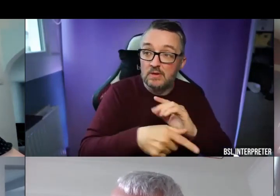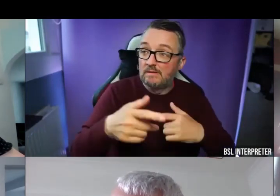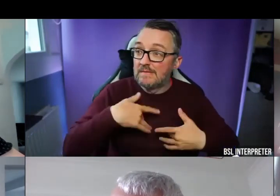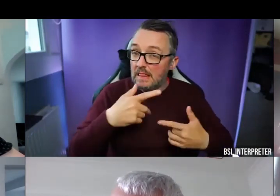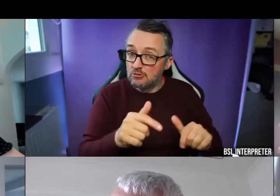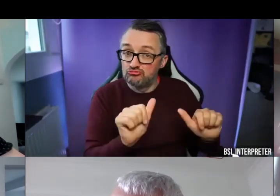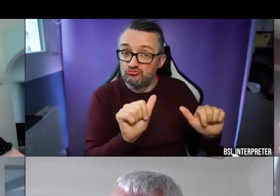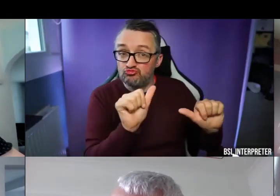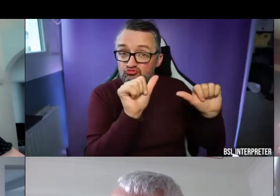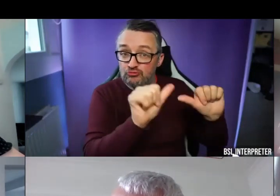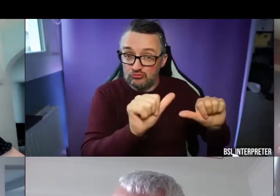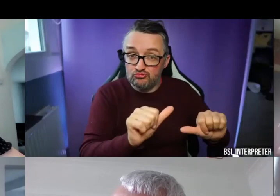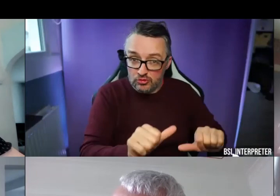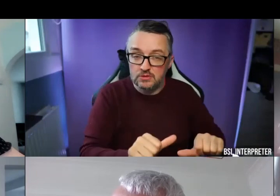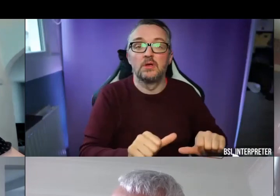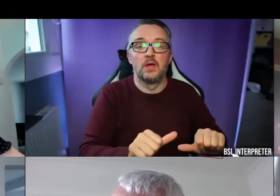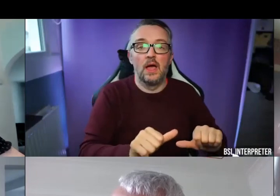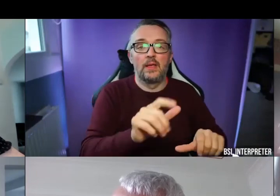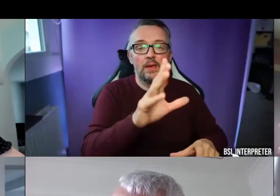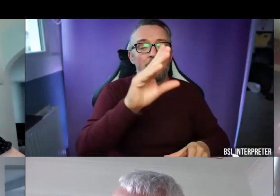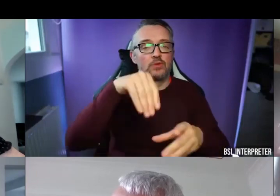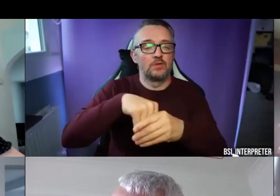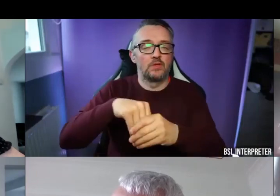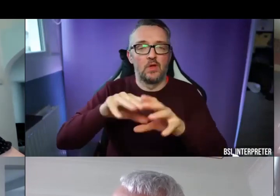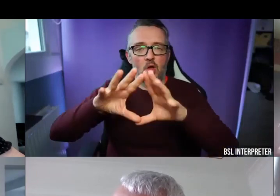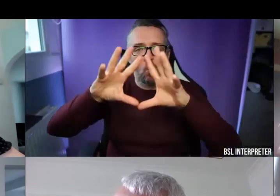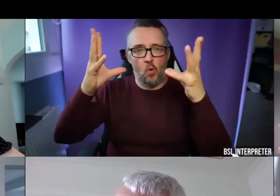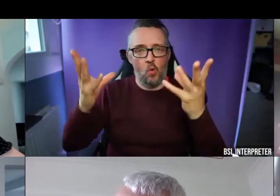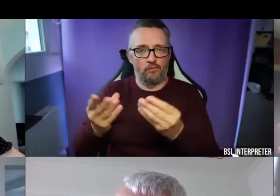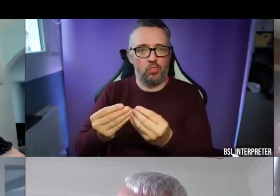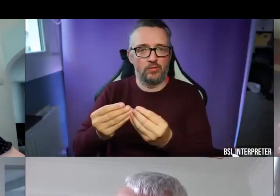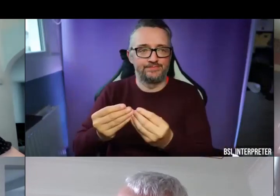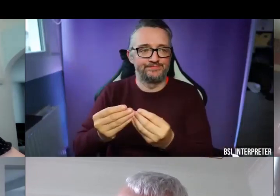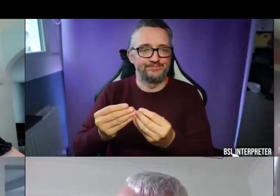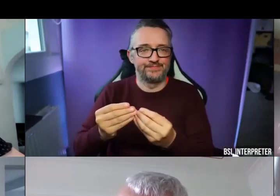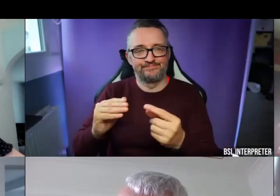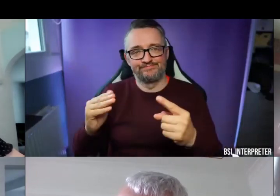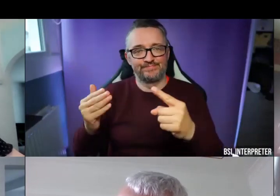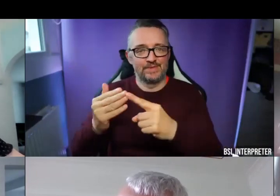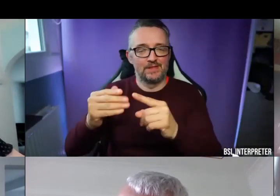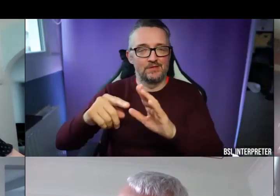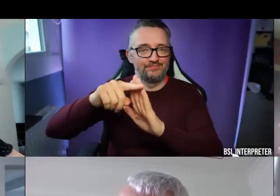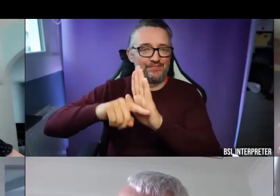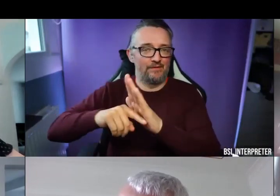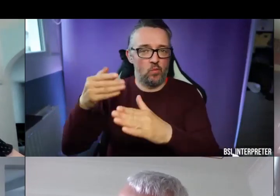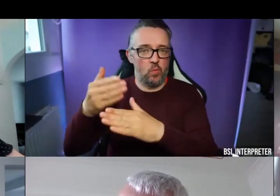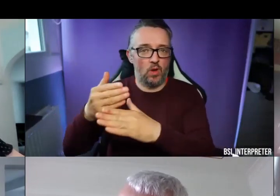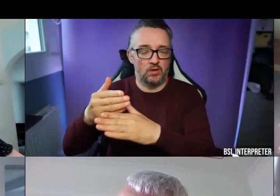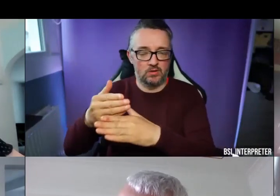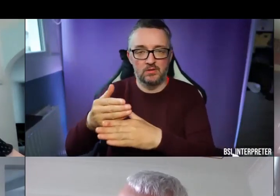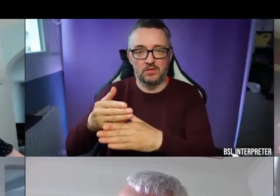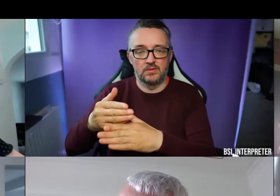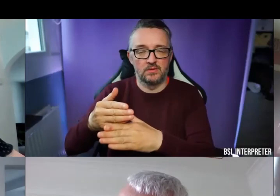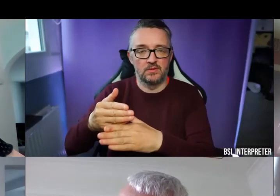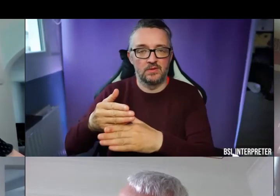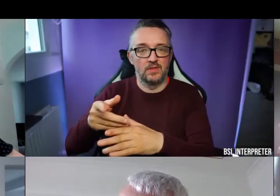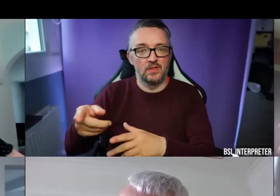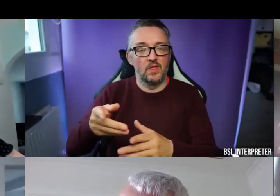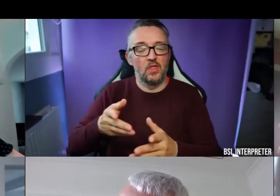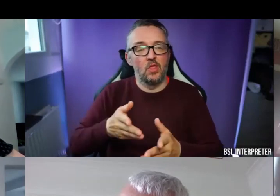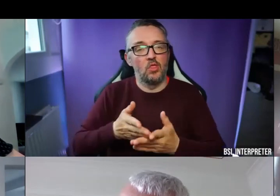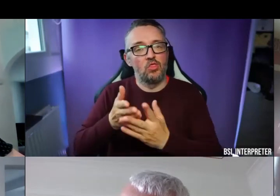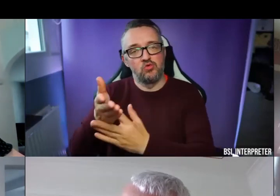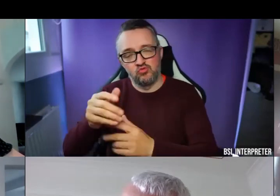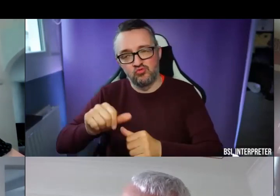begin to build that into an overall scope of work. And that scope of work will then be taken forward through our various governance